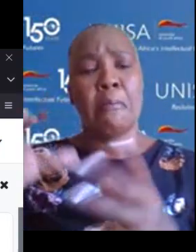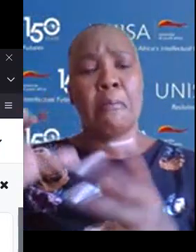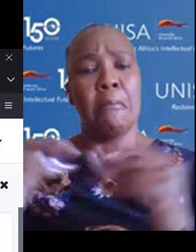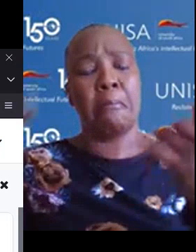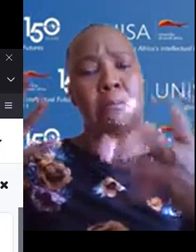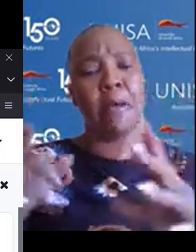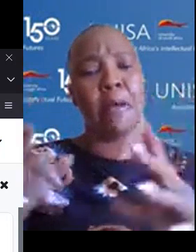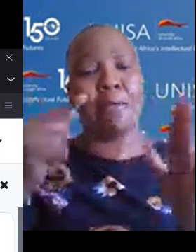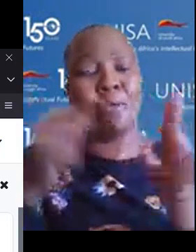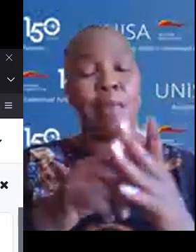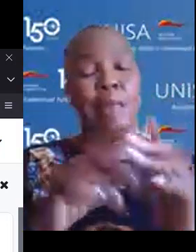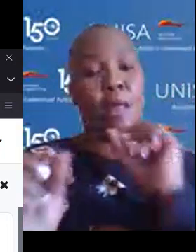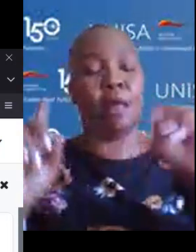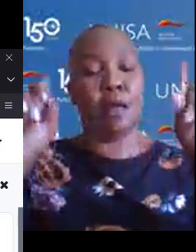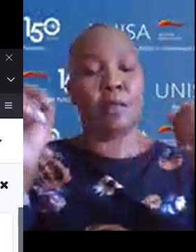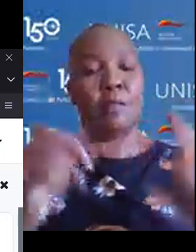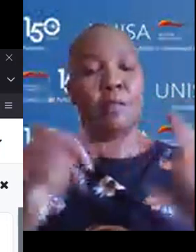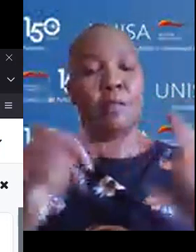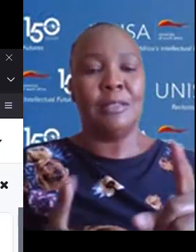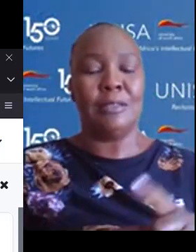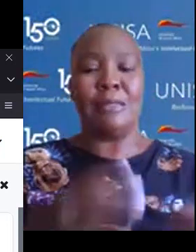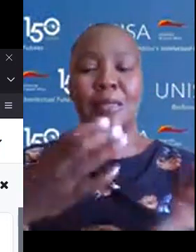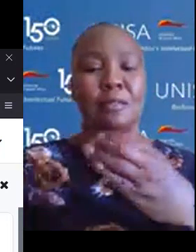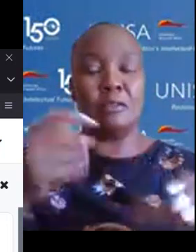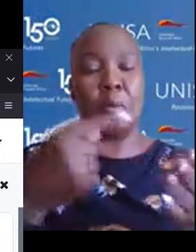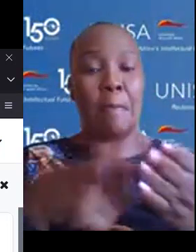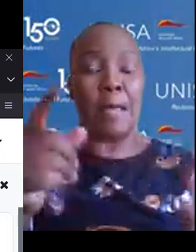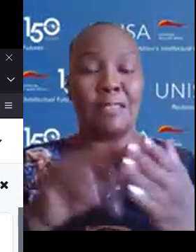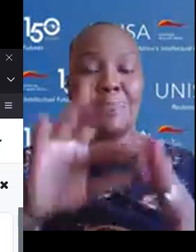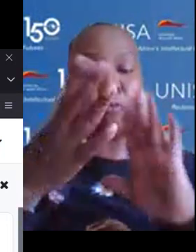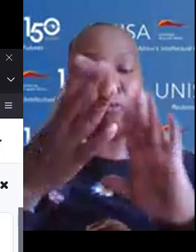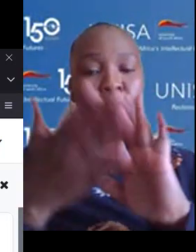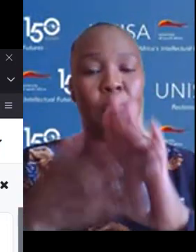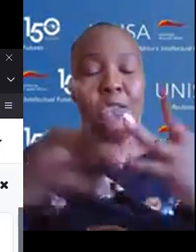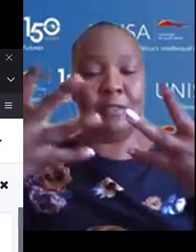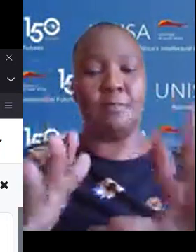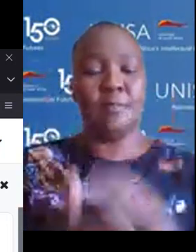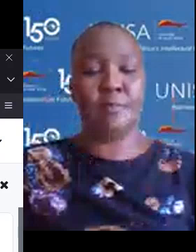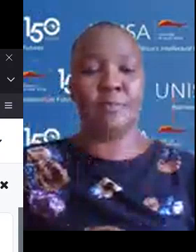specific activity and it will be marked as completed.